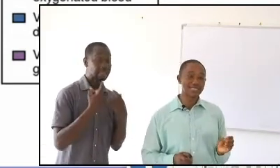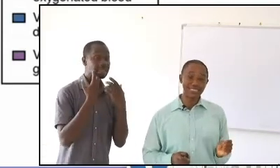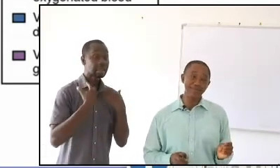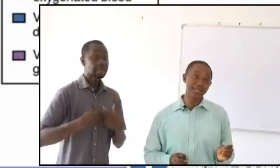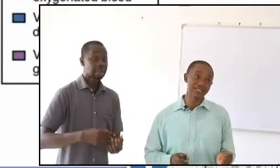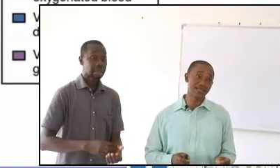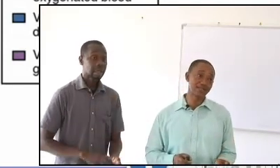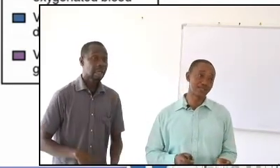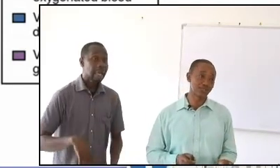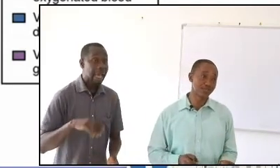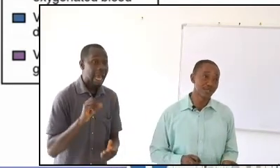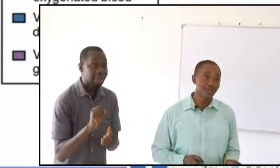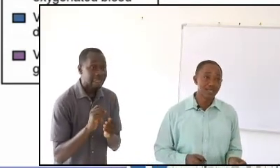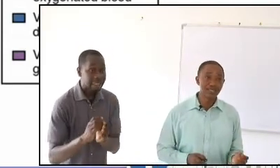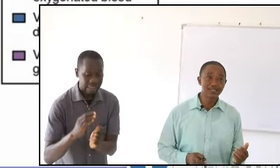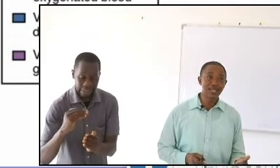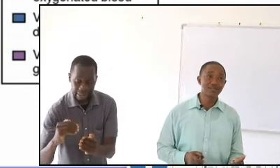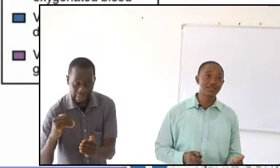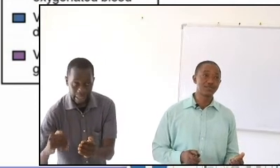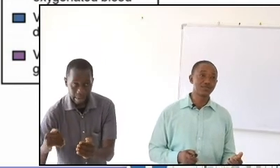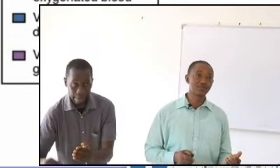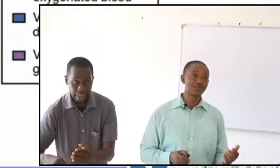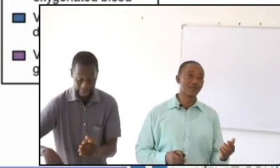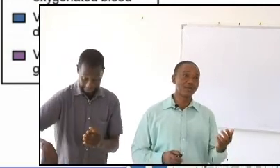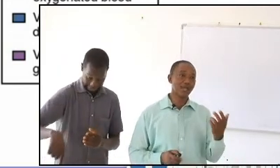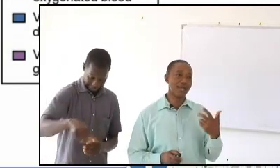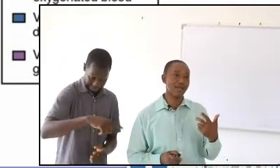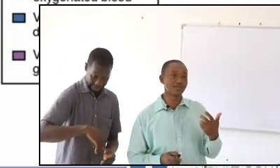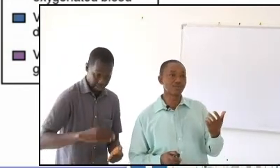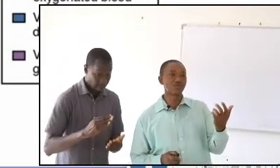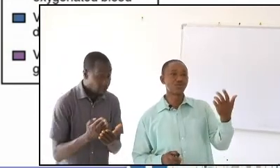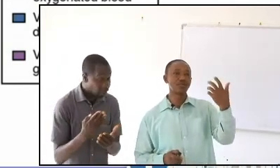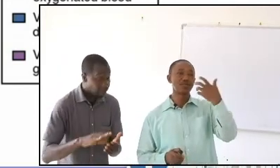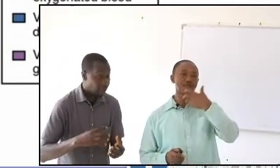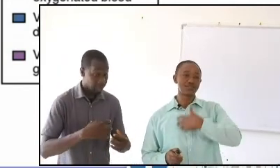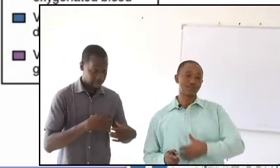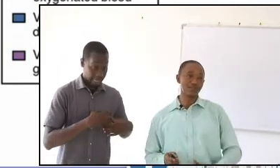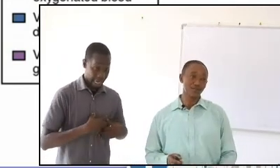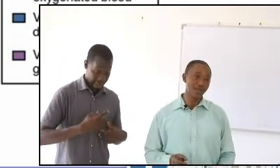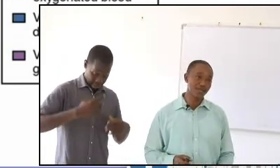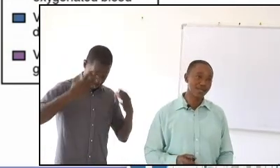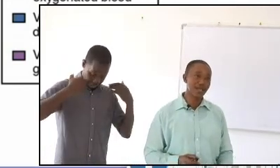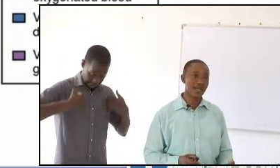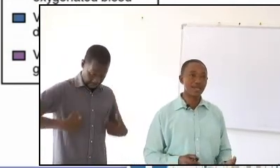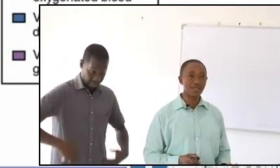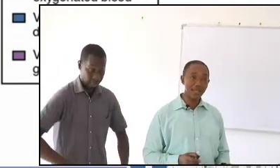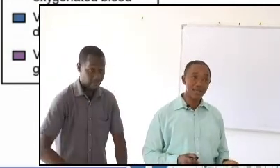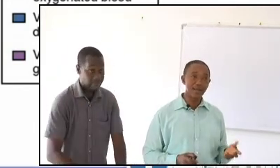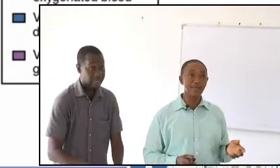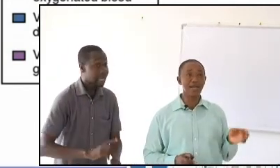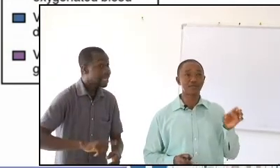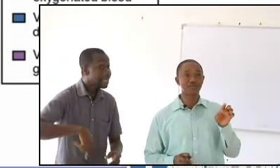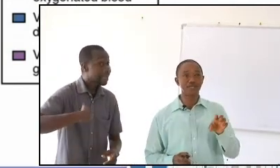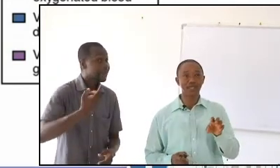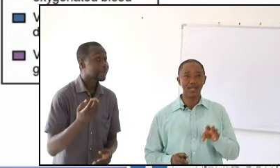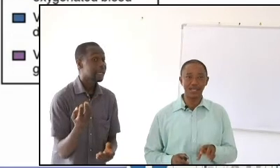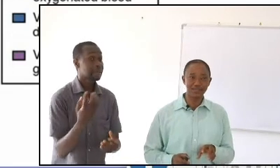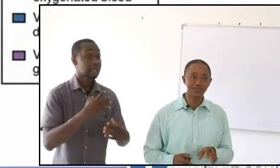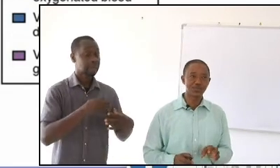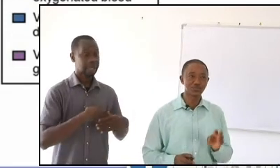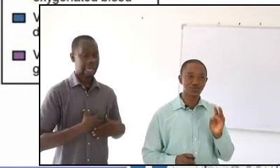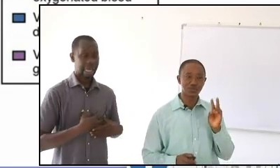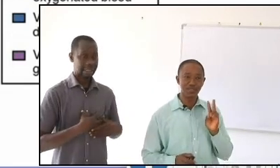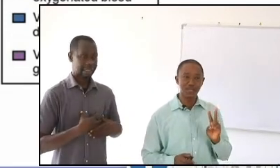have the systemic circulation, that is circulation from the heart to the rest of the body and again back to the